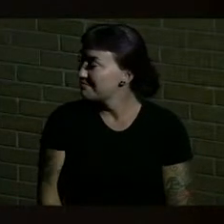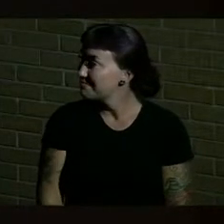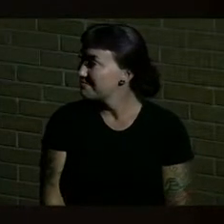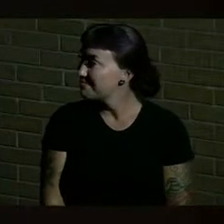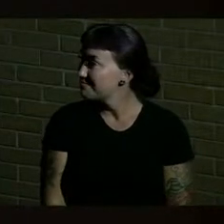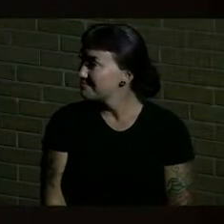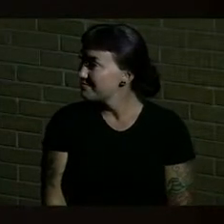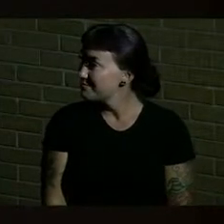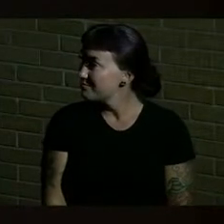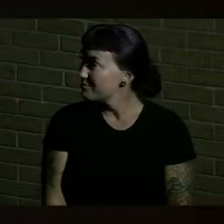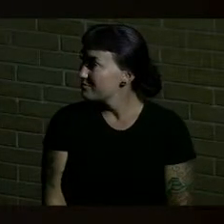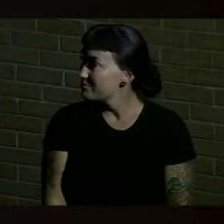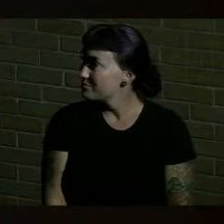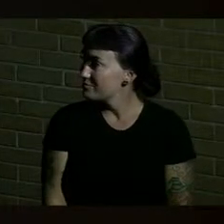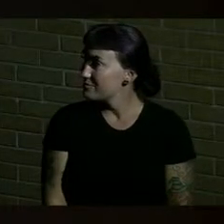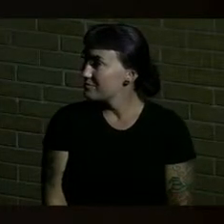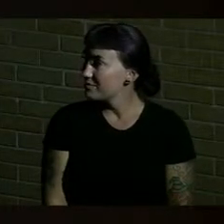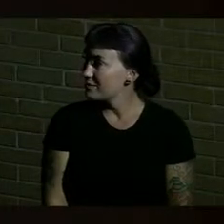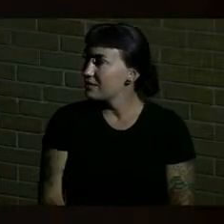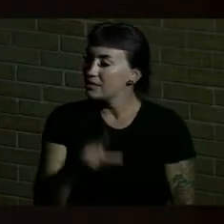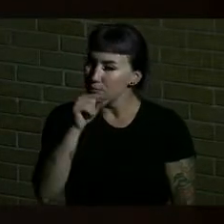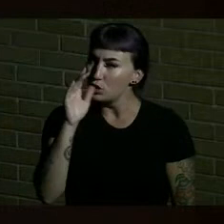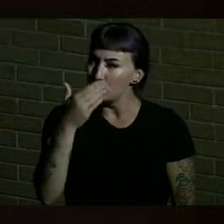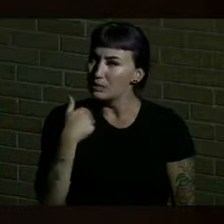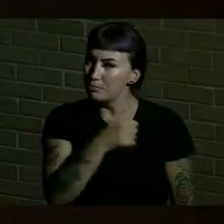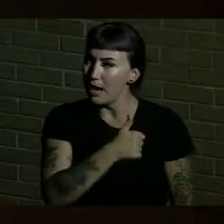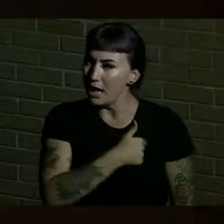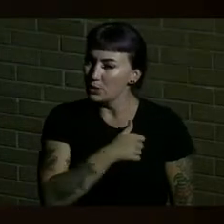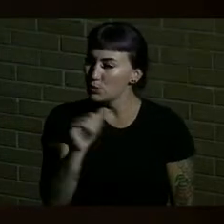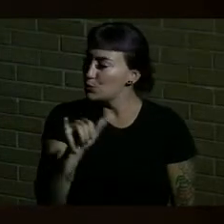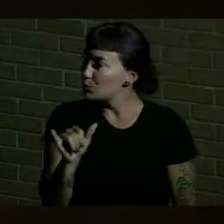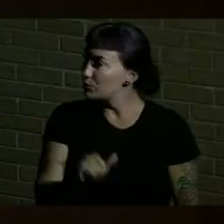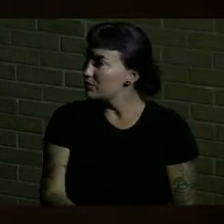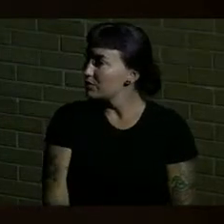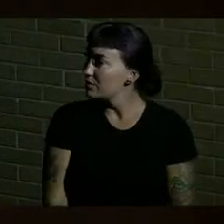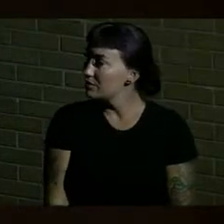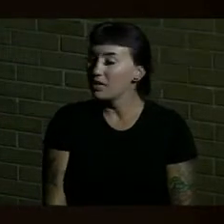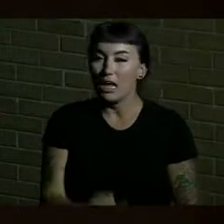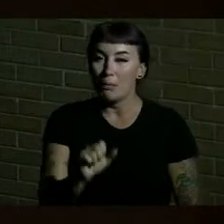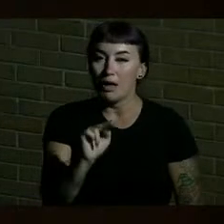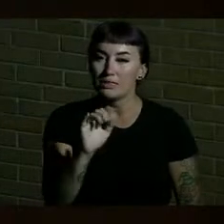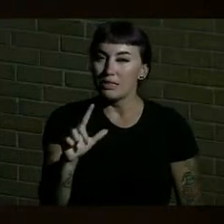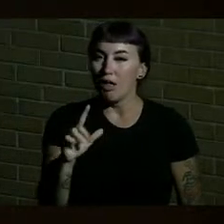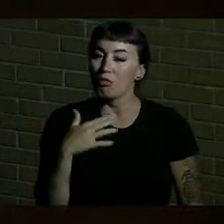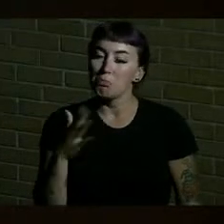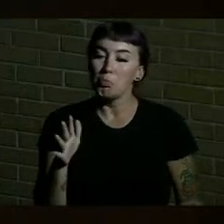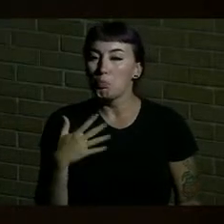And this bird's got attitude too. Not so much the snail, but